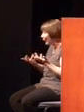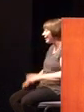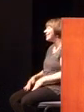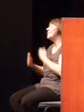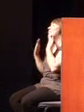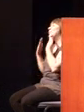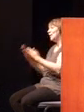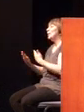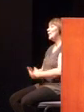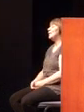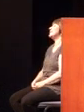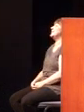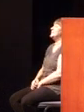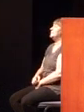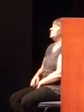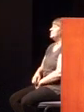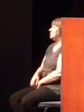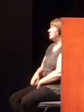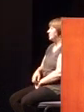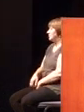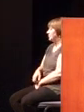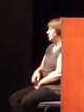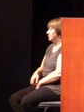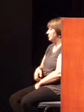Thank you so much.